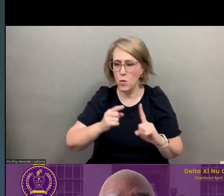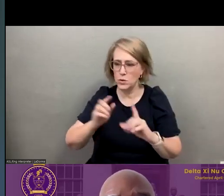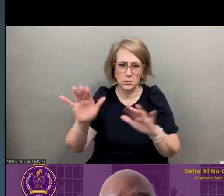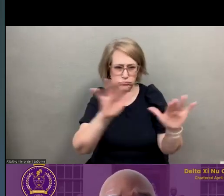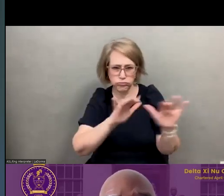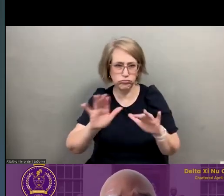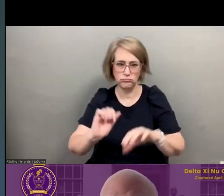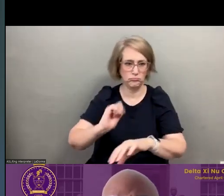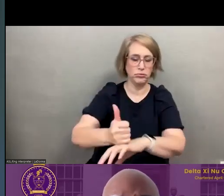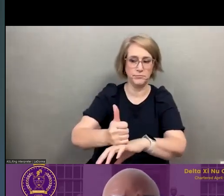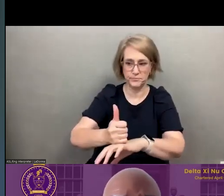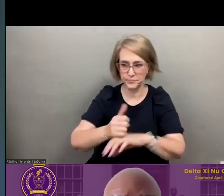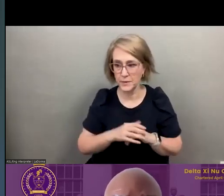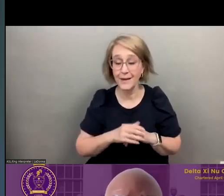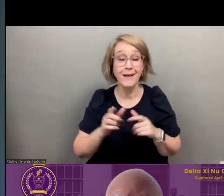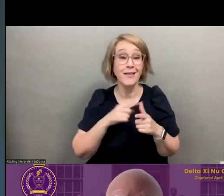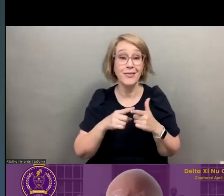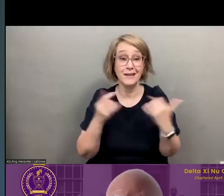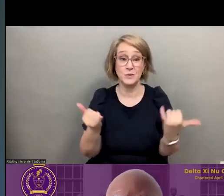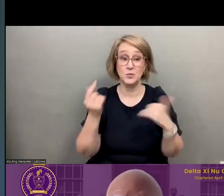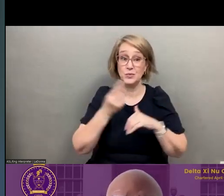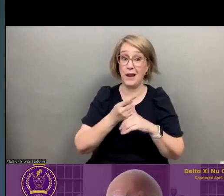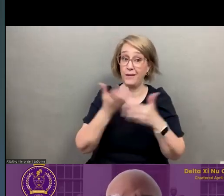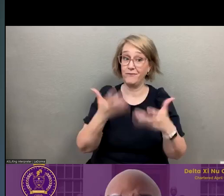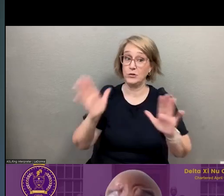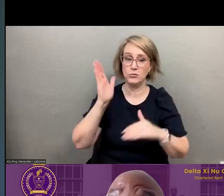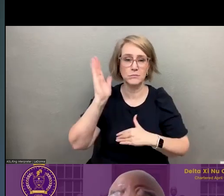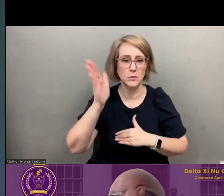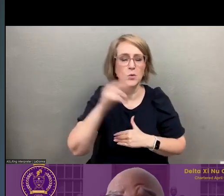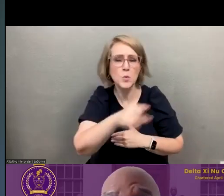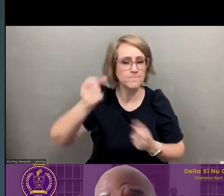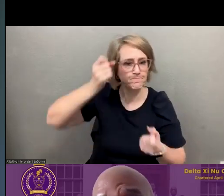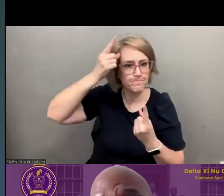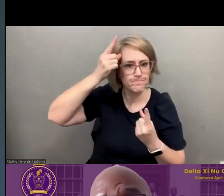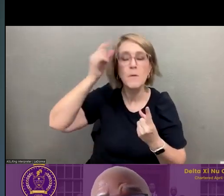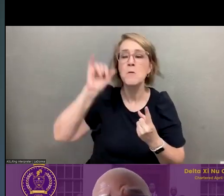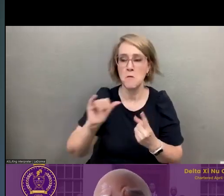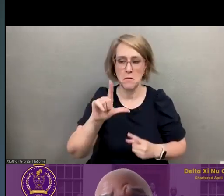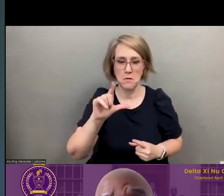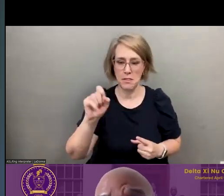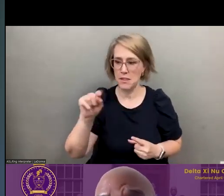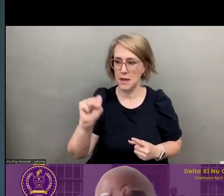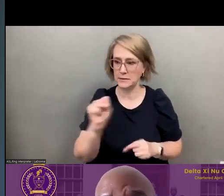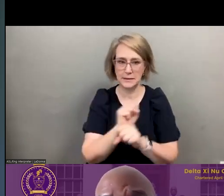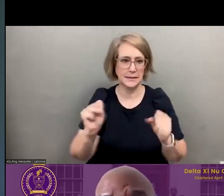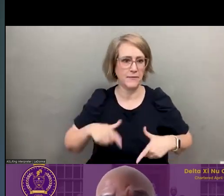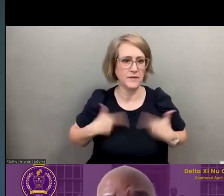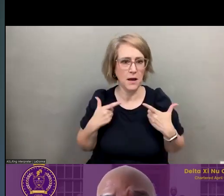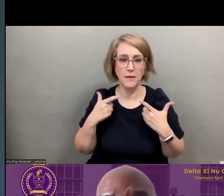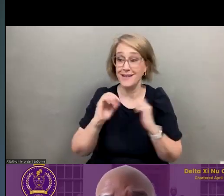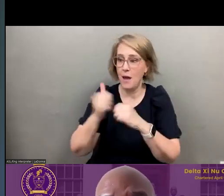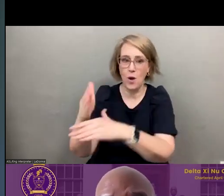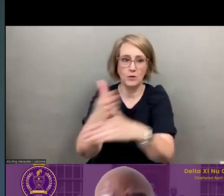program. And at the conclusion of this slide deck, just to give you some information on how you can access this information and how you can share it with your